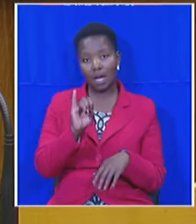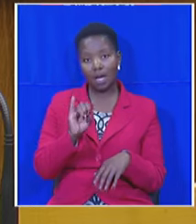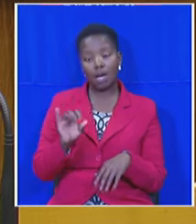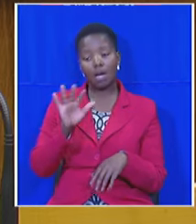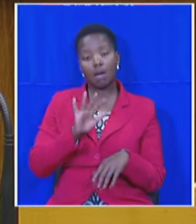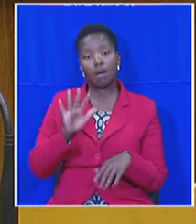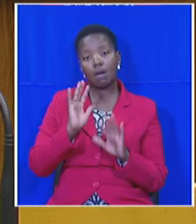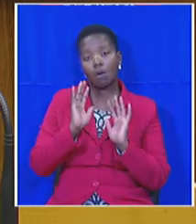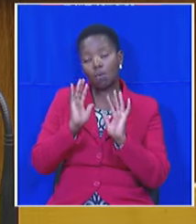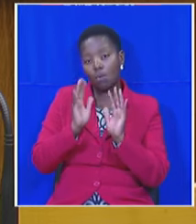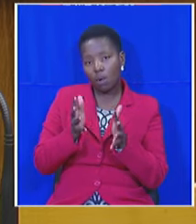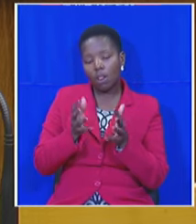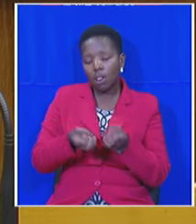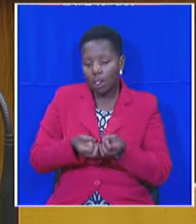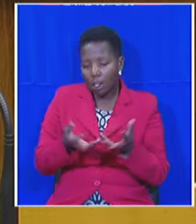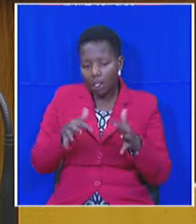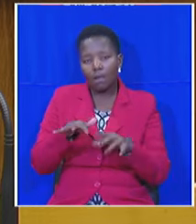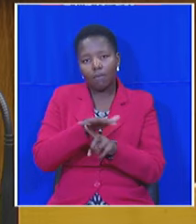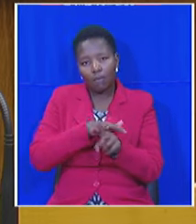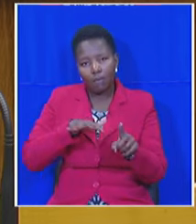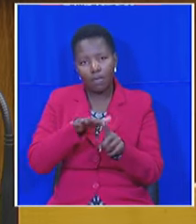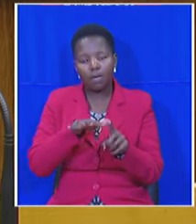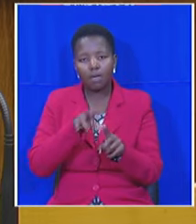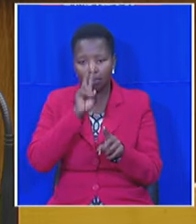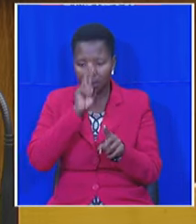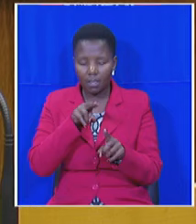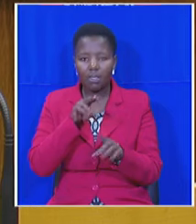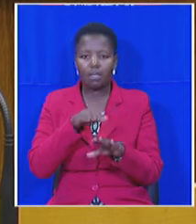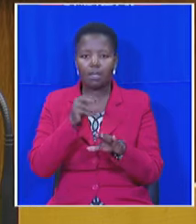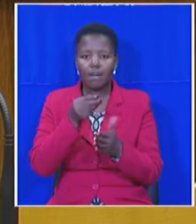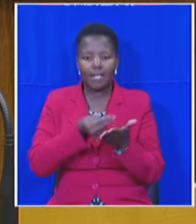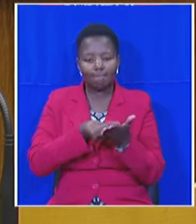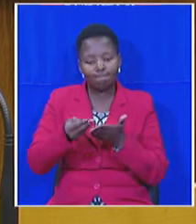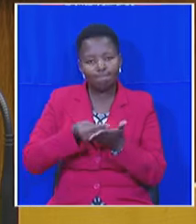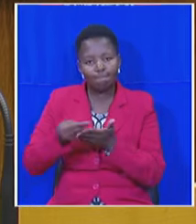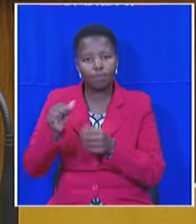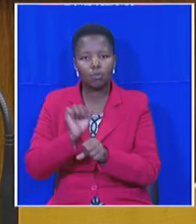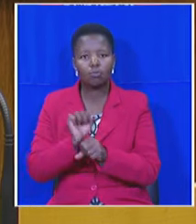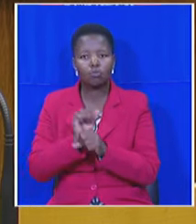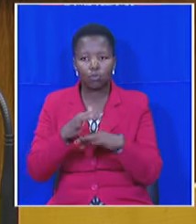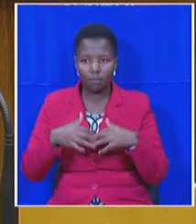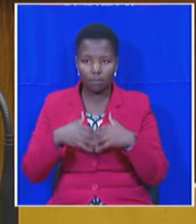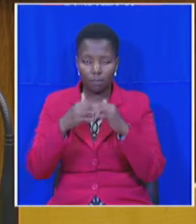an enabling environment to facilitate investment and job creation.